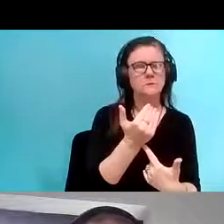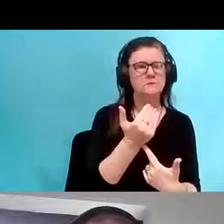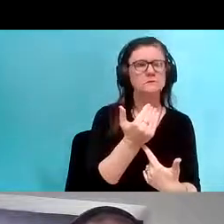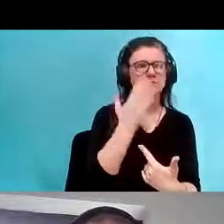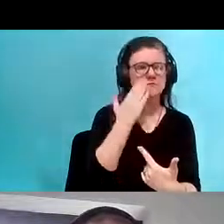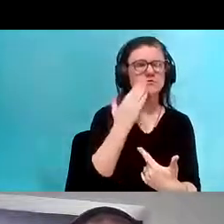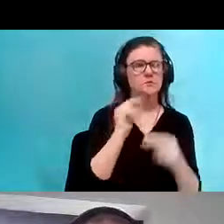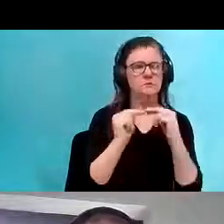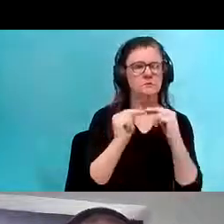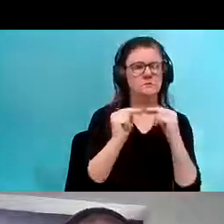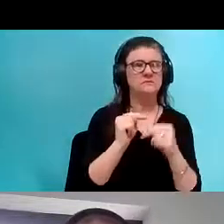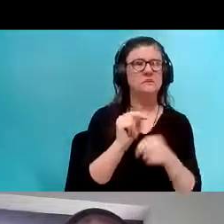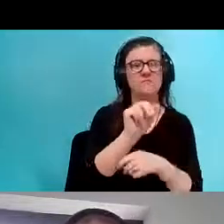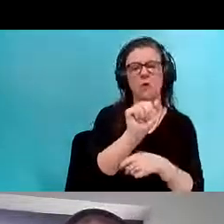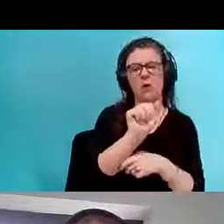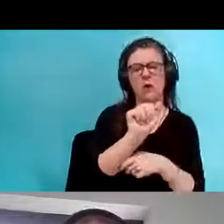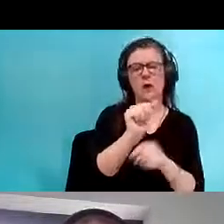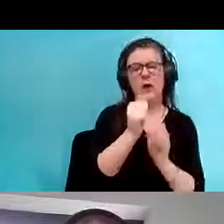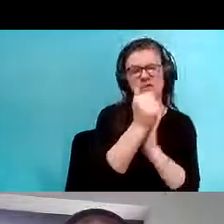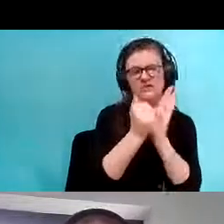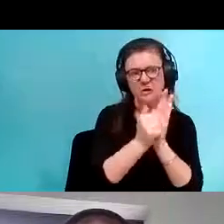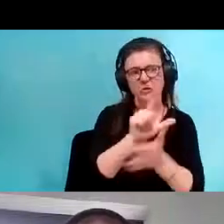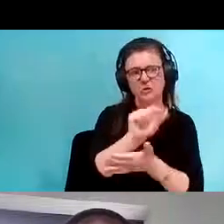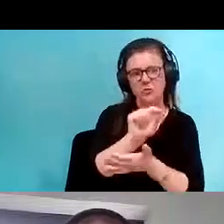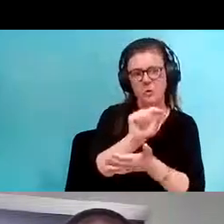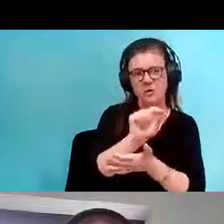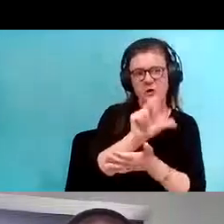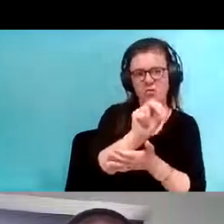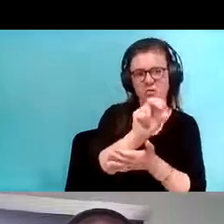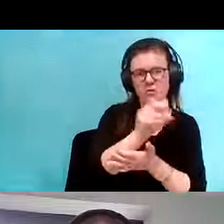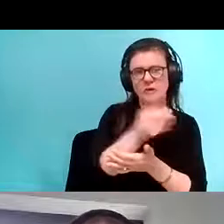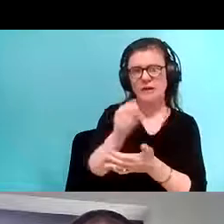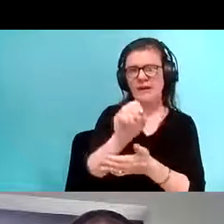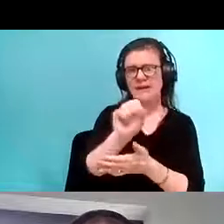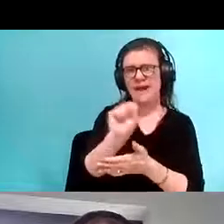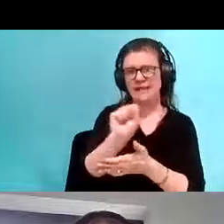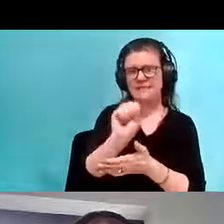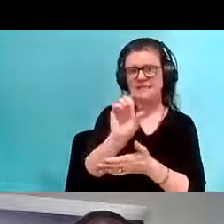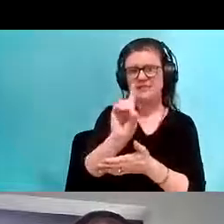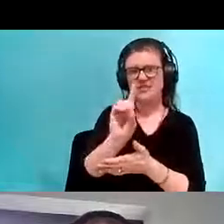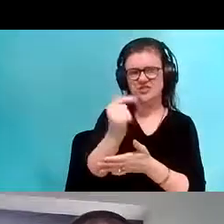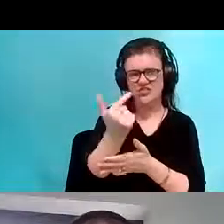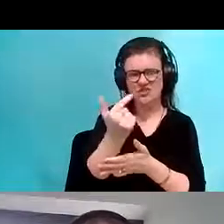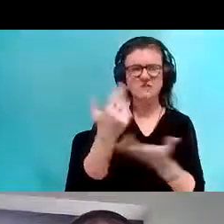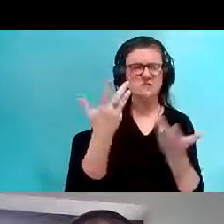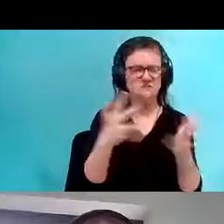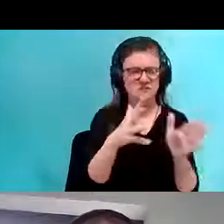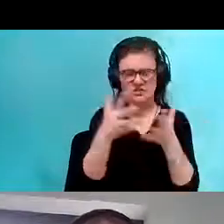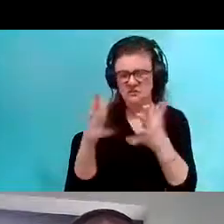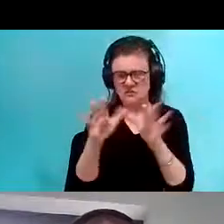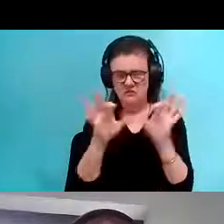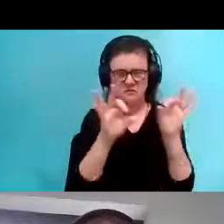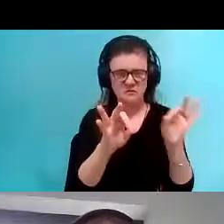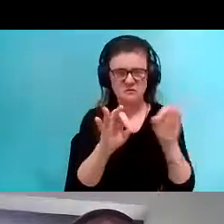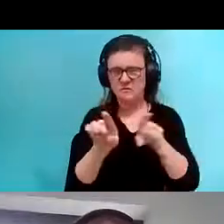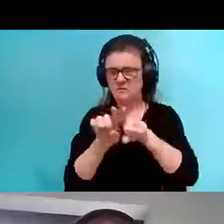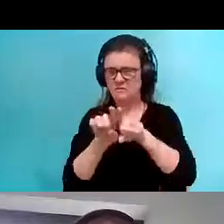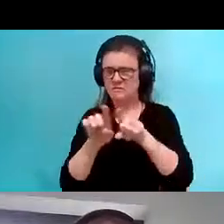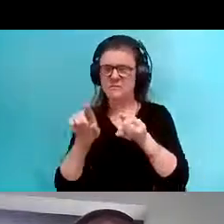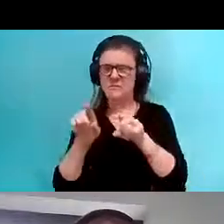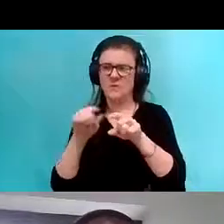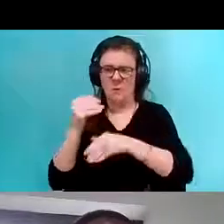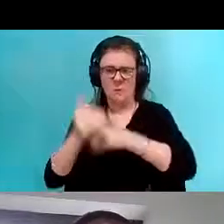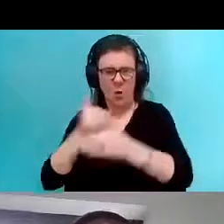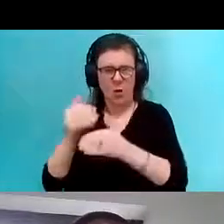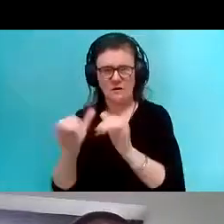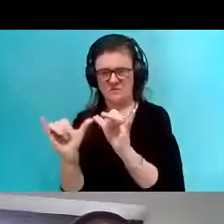Agenda 2030 and the SDGs came to a close, and discussions around measuring progress,